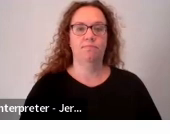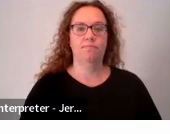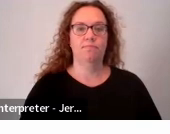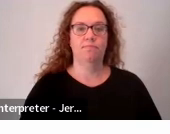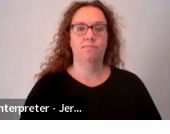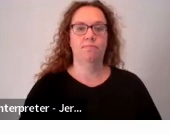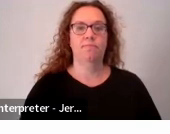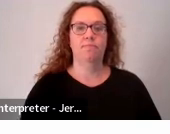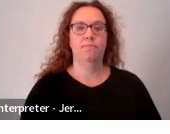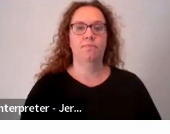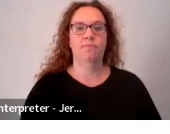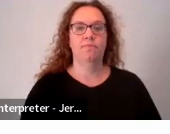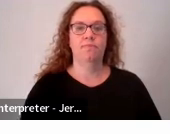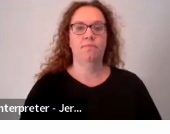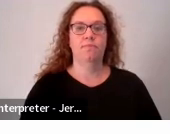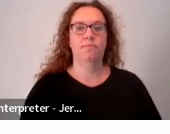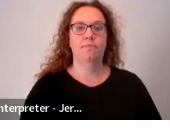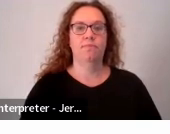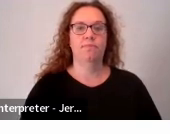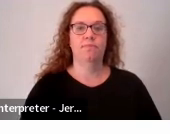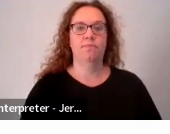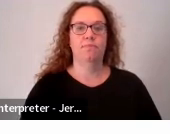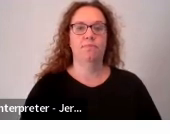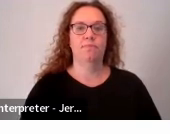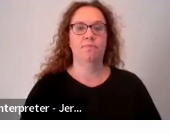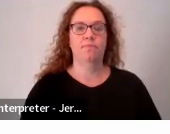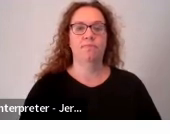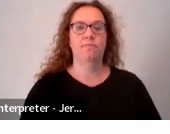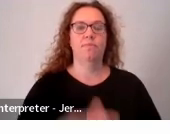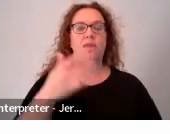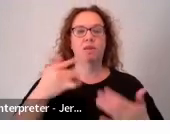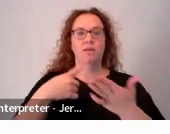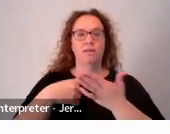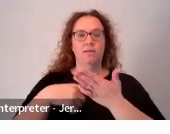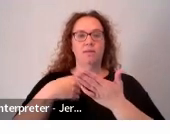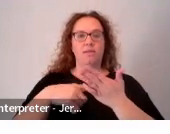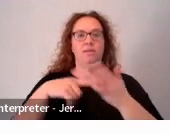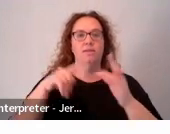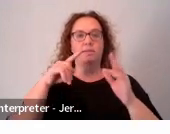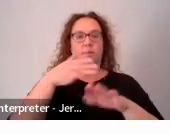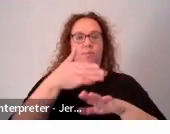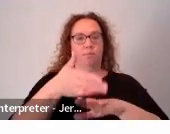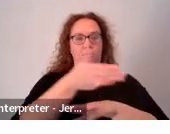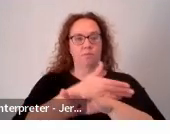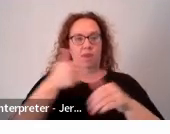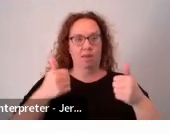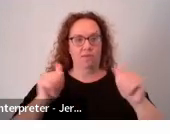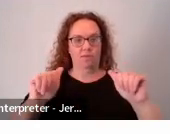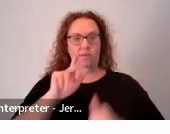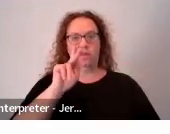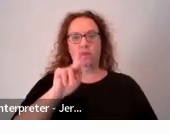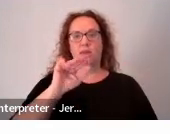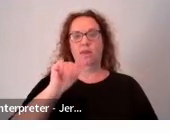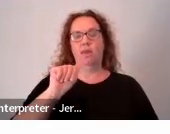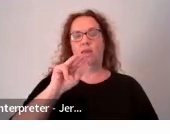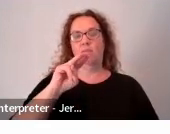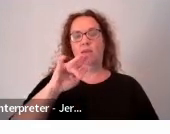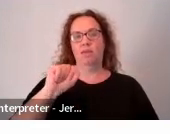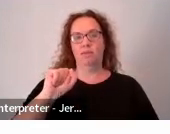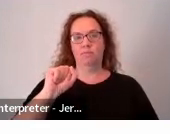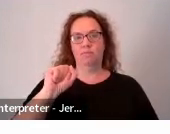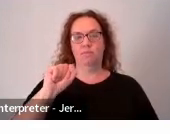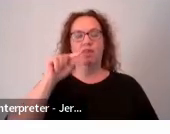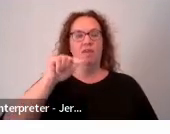Now I'm going to discuss the quality improvement efforts regarding the Kansas Assessment Management Information System, KAMIS. KAMIS is